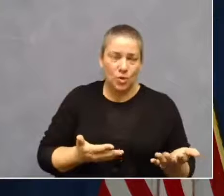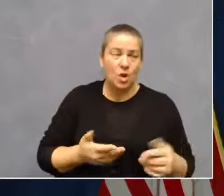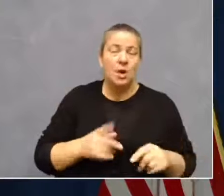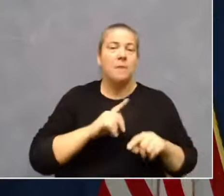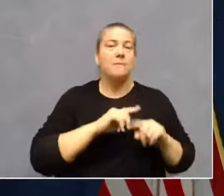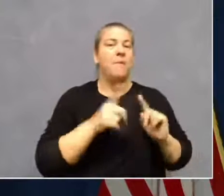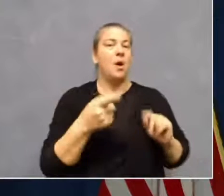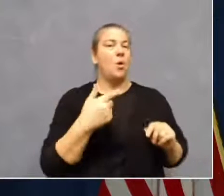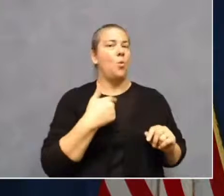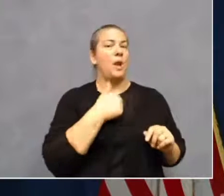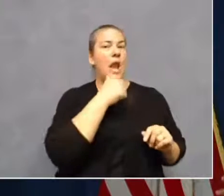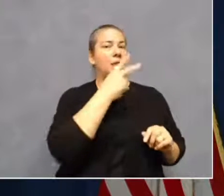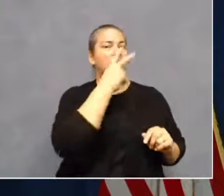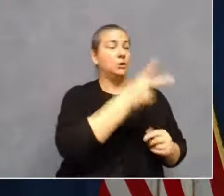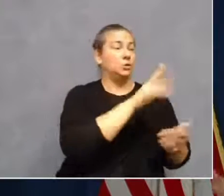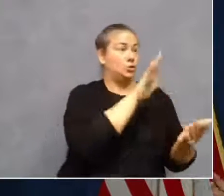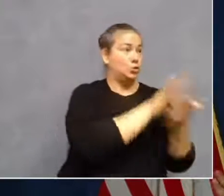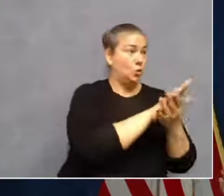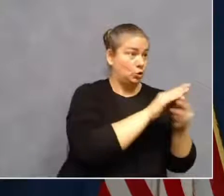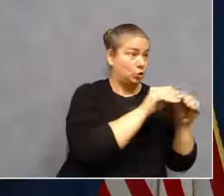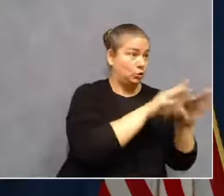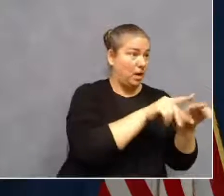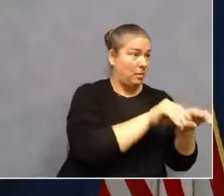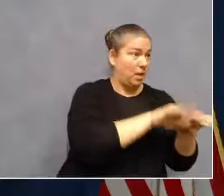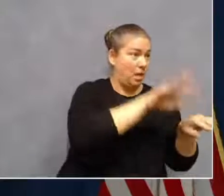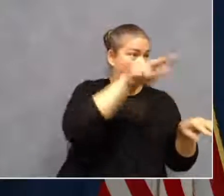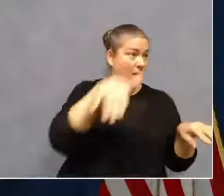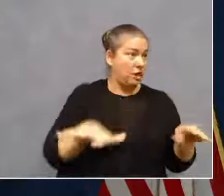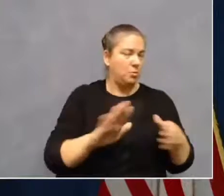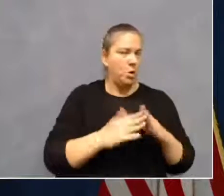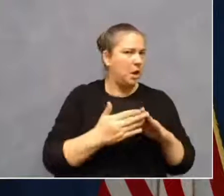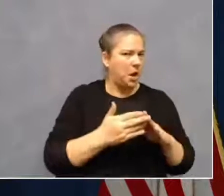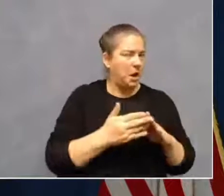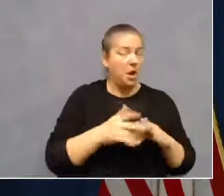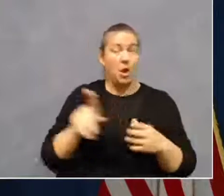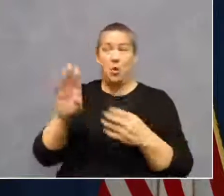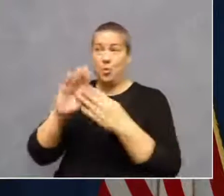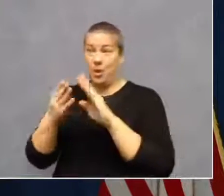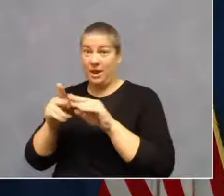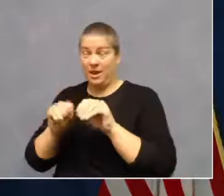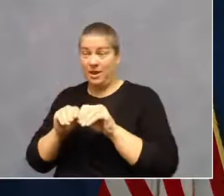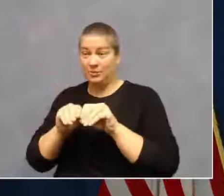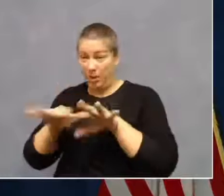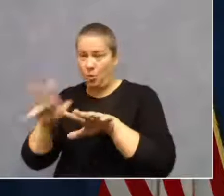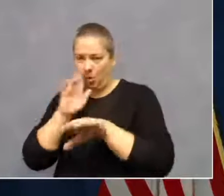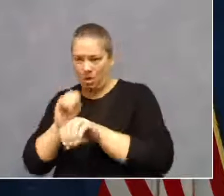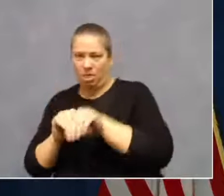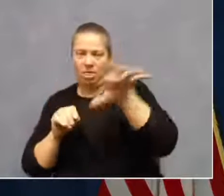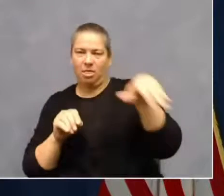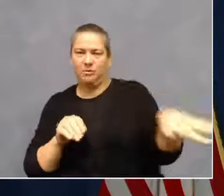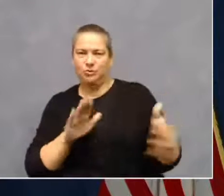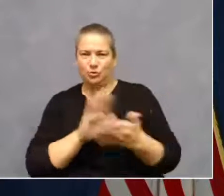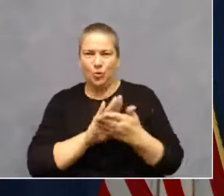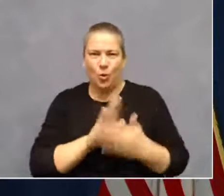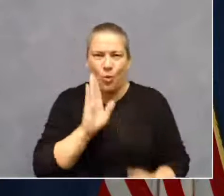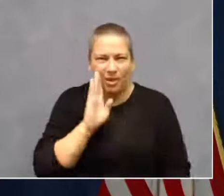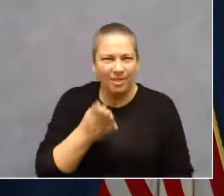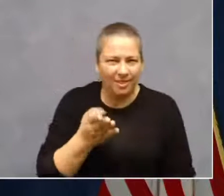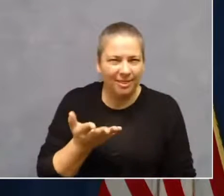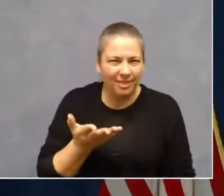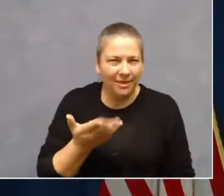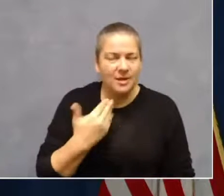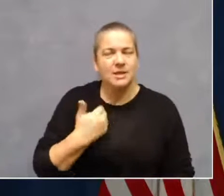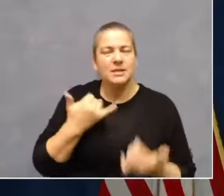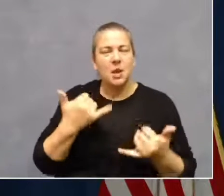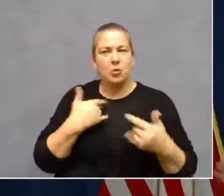community spread. But if there's that community spread, it is going to happen in schools. So we're trying to be more surgical. We're